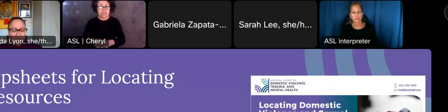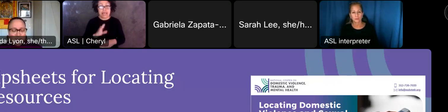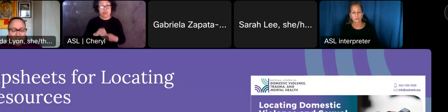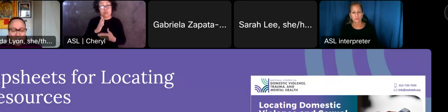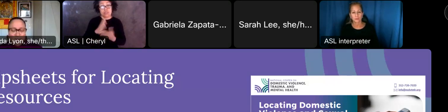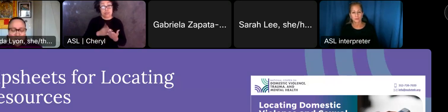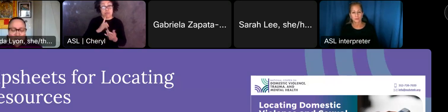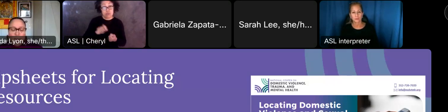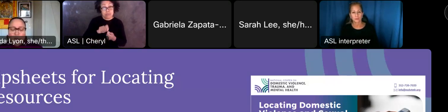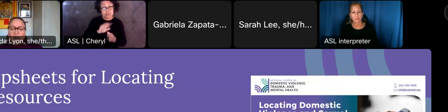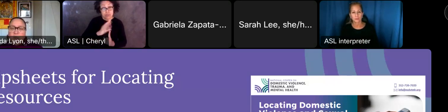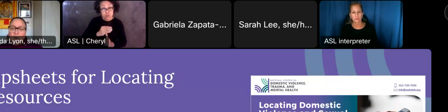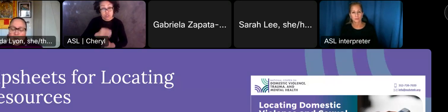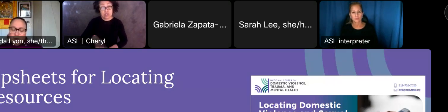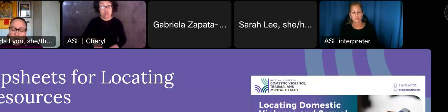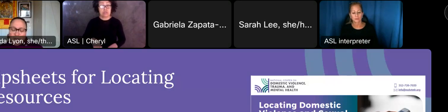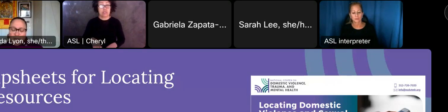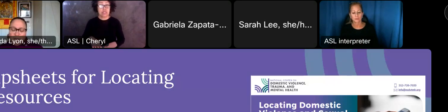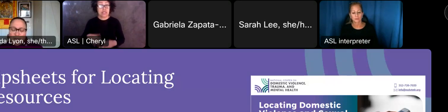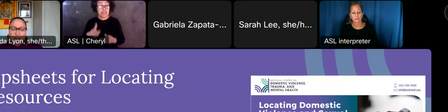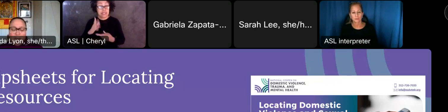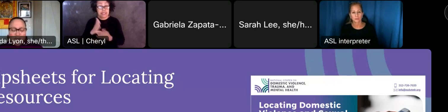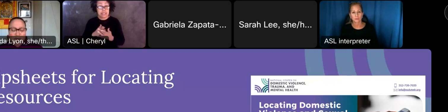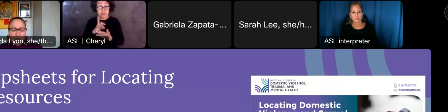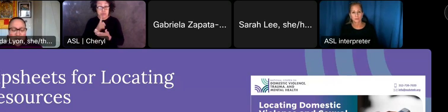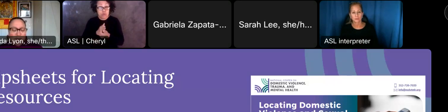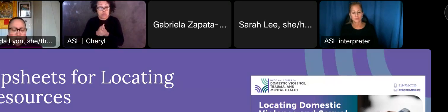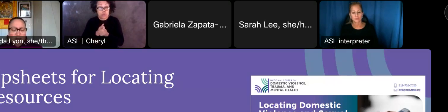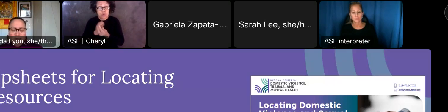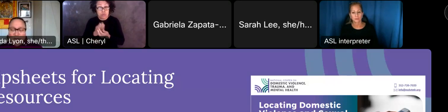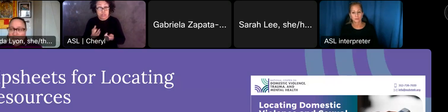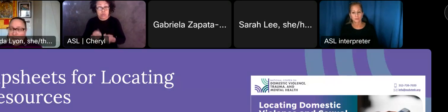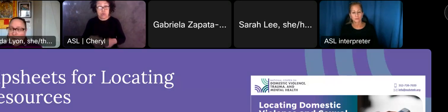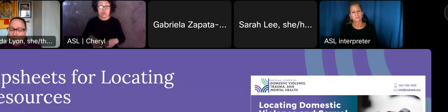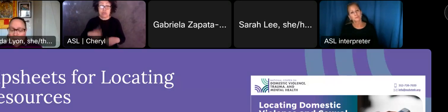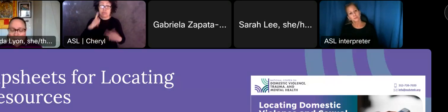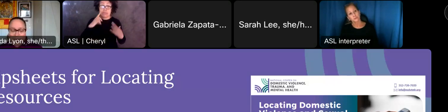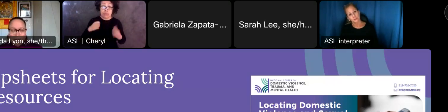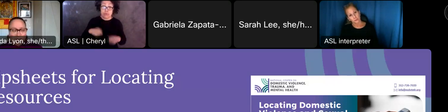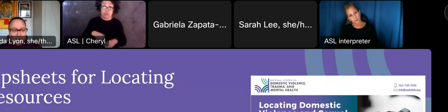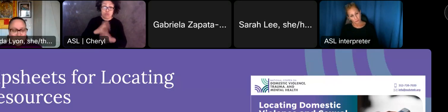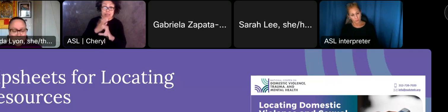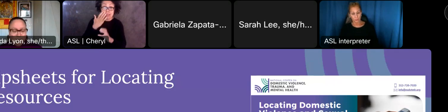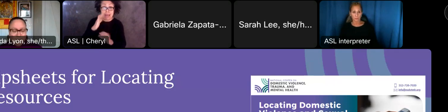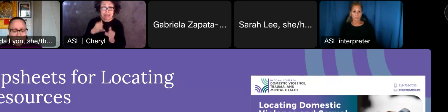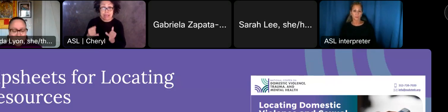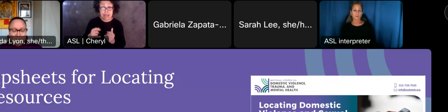directories, peer support resources, and mental health crisis hotlines and support warm lines.